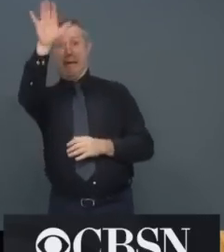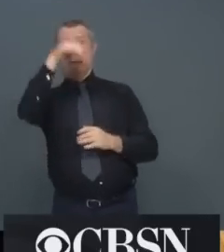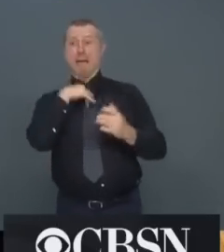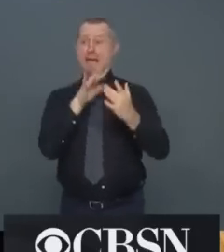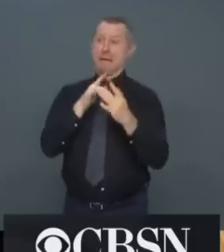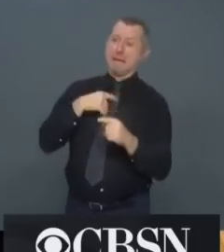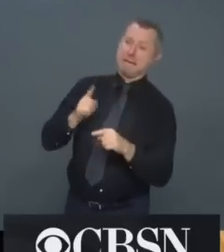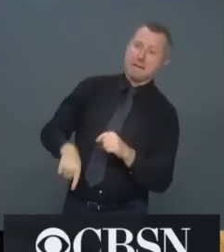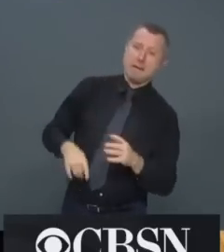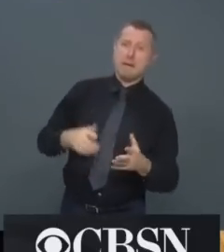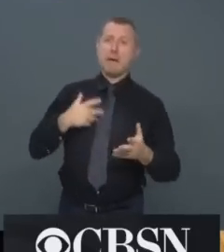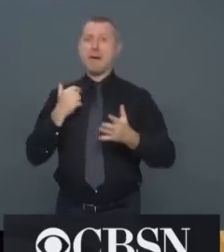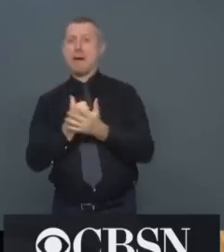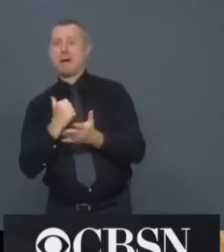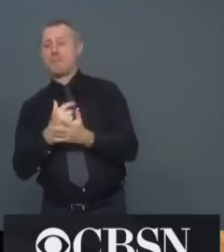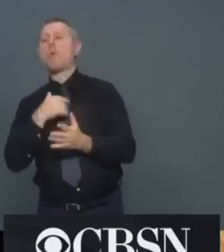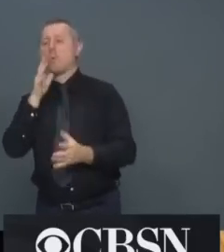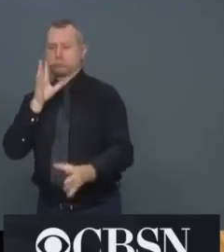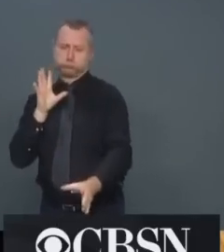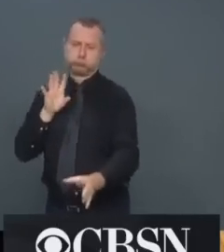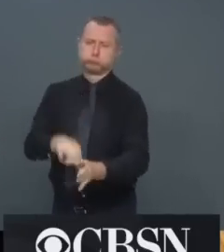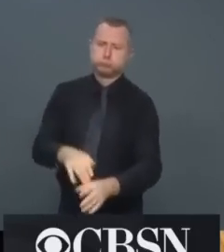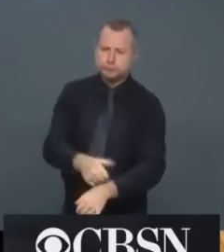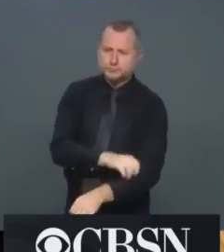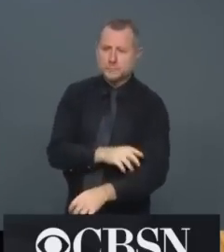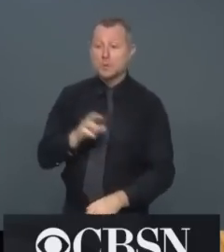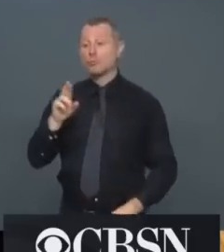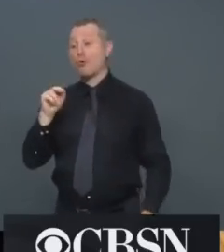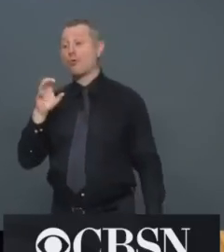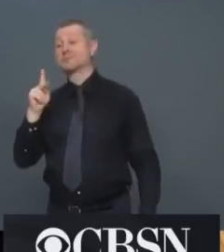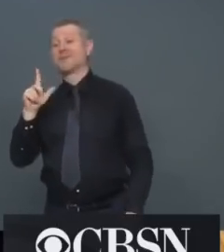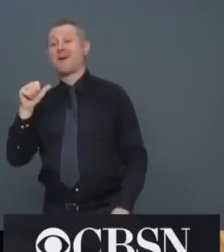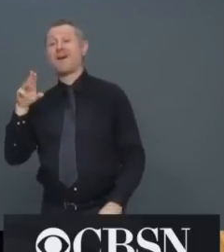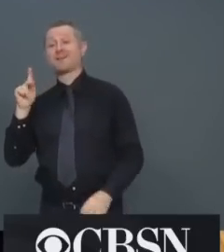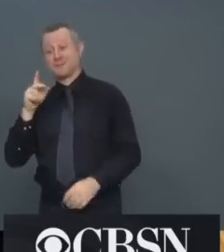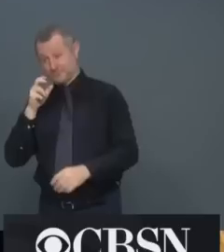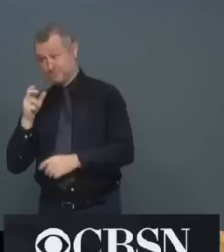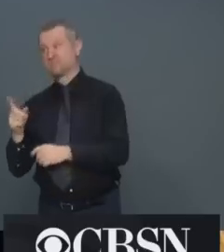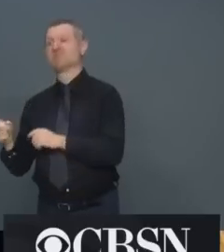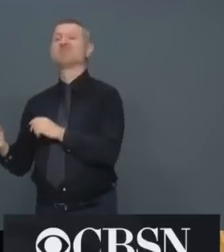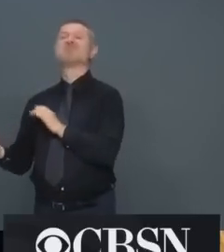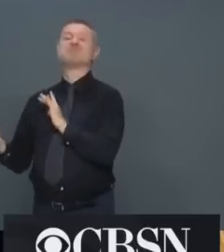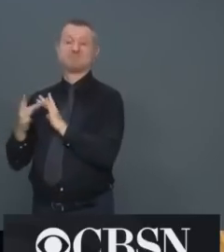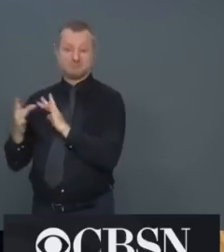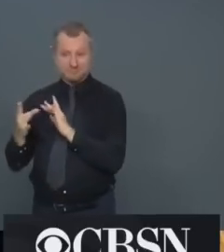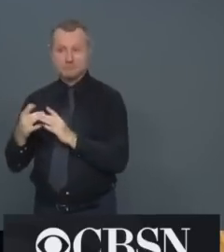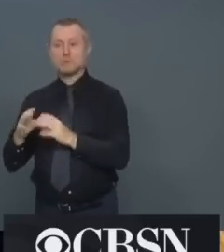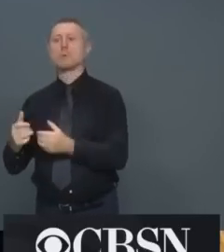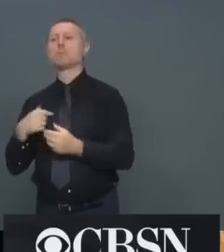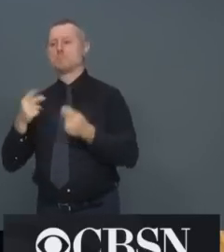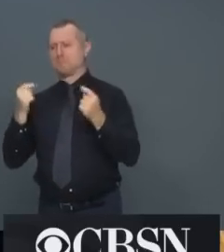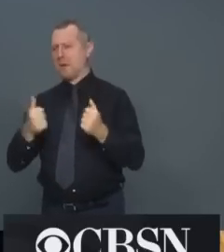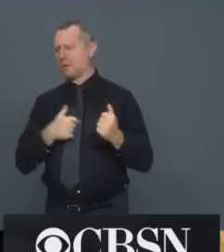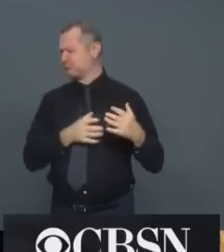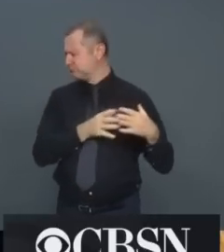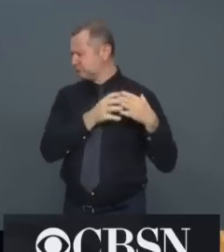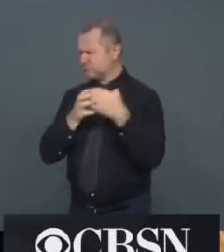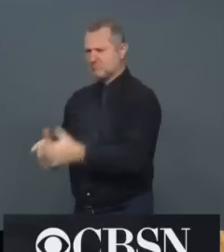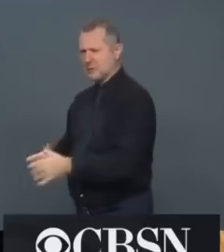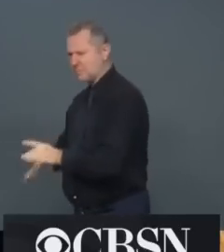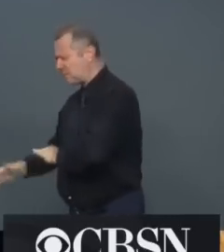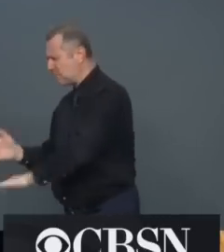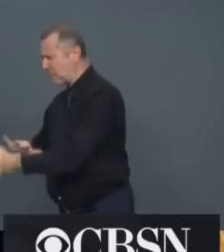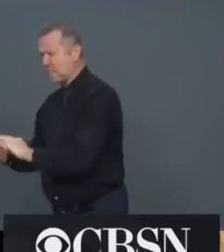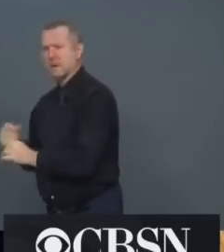So for example, Rockland County reached out, they had a cluster issue, we immediately deployed rapid tests. We've had nursing home issues where there have been clusters